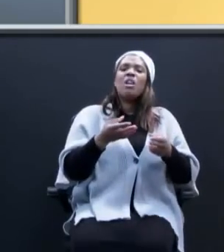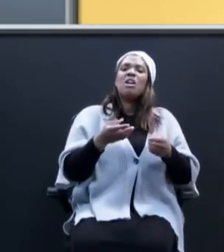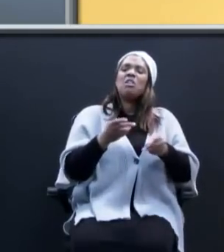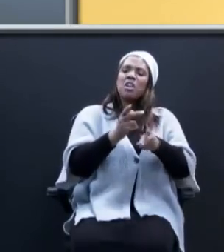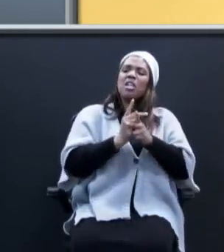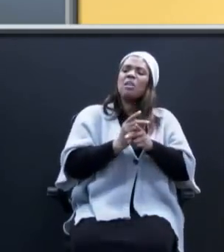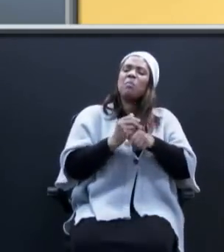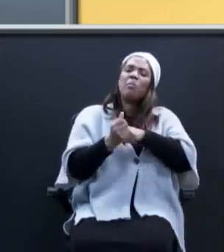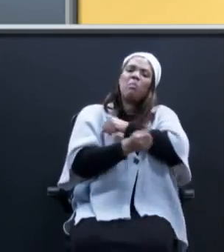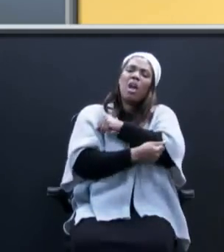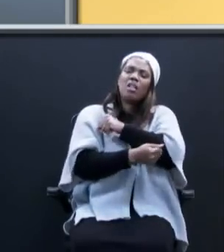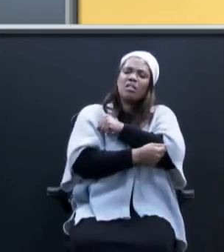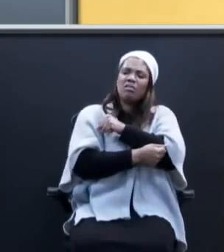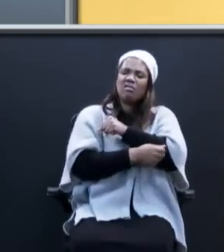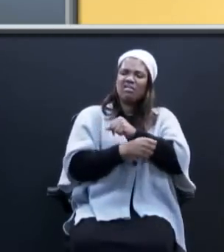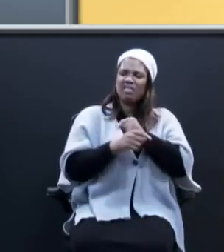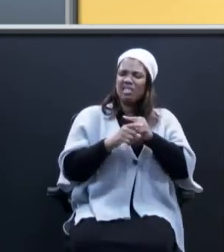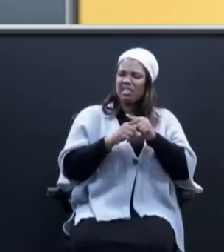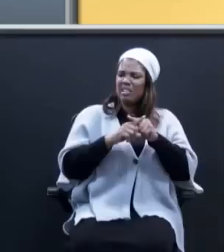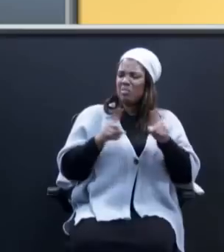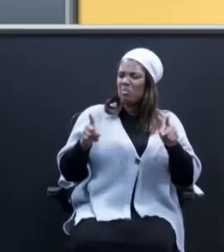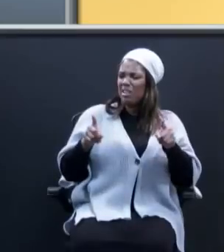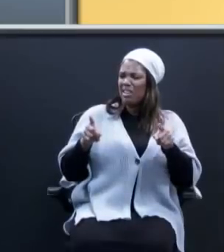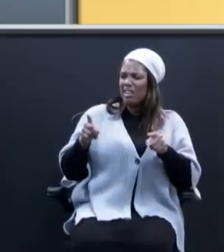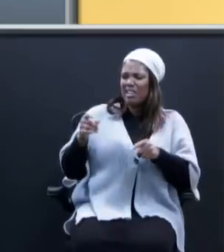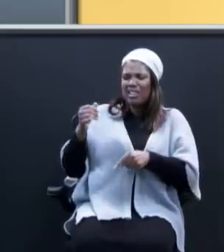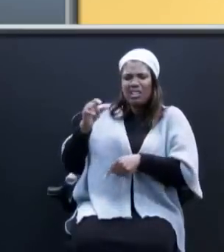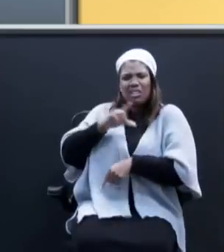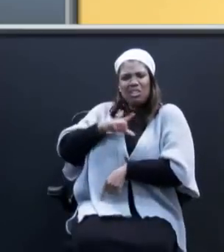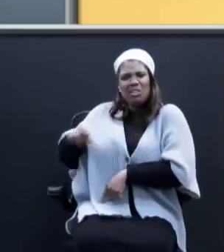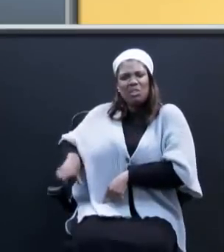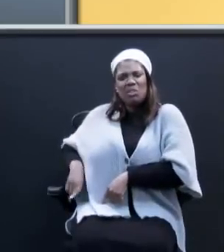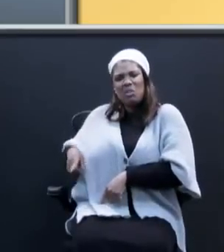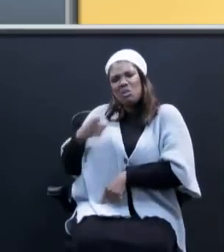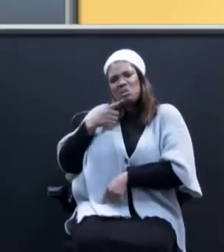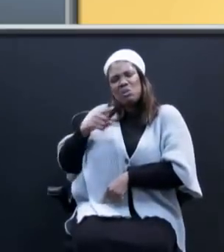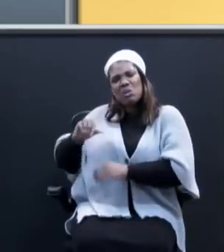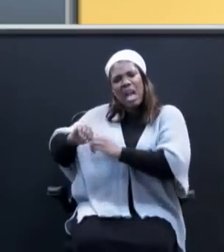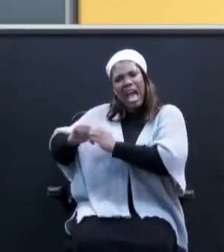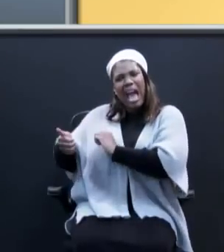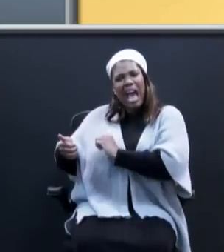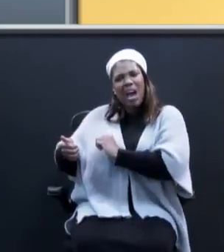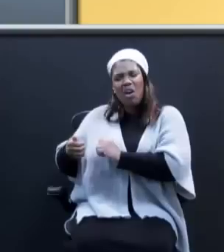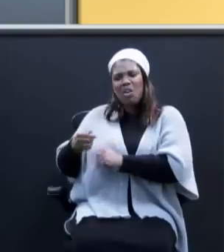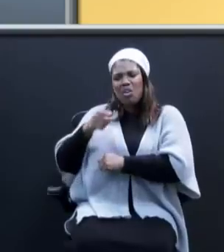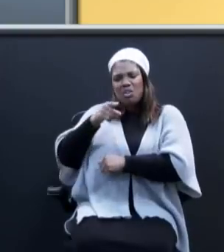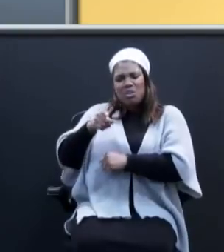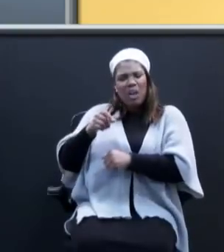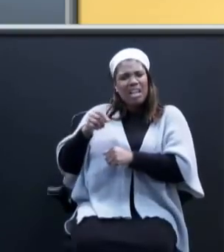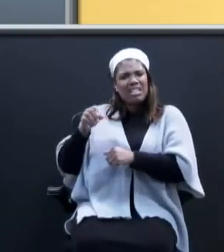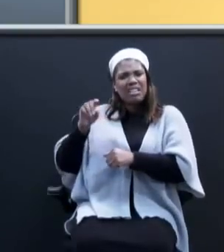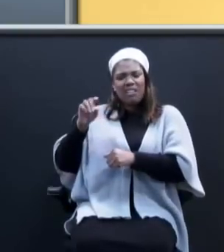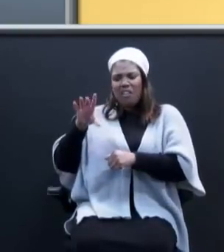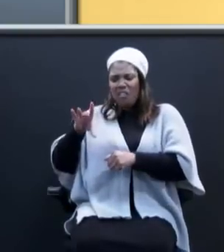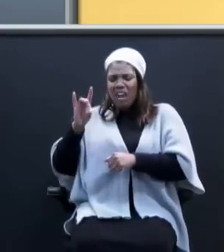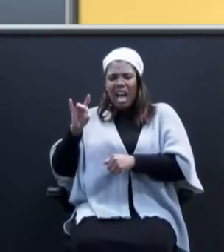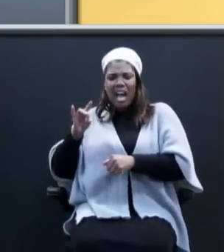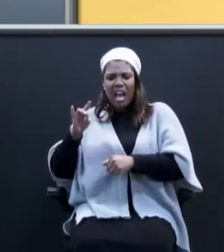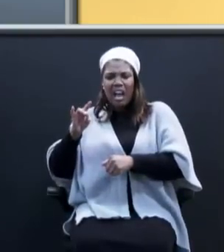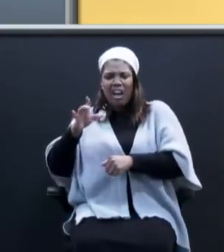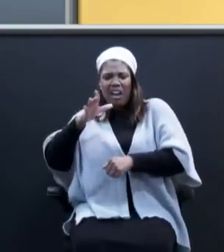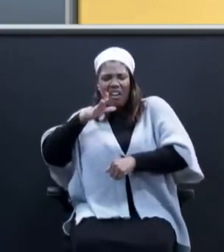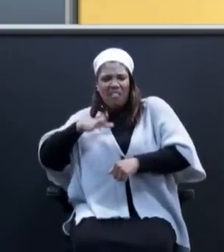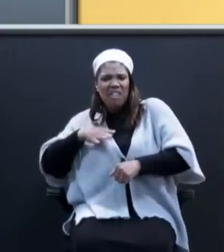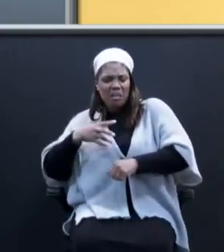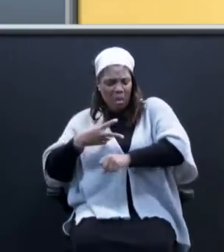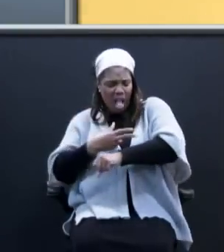one that she have got to be a male. Then you got to examine that lamb and make sure it don't have a blemish on it. Then